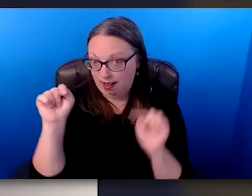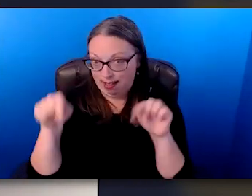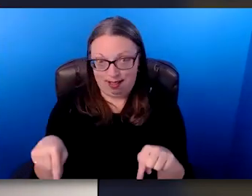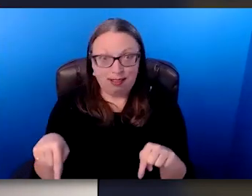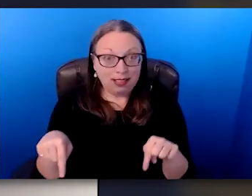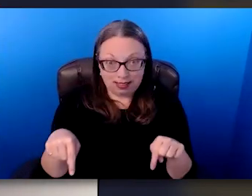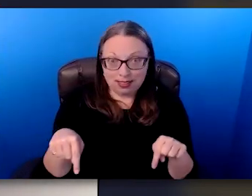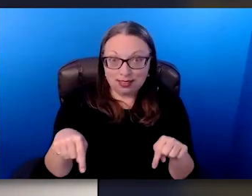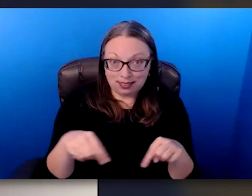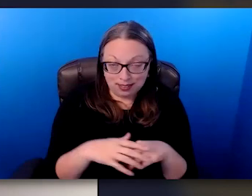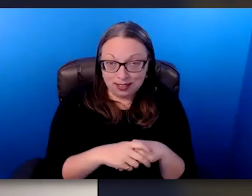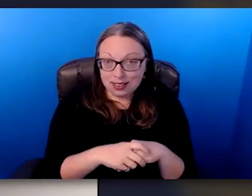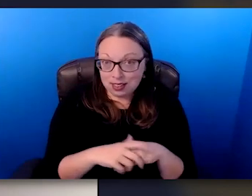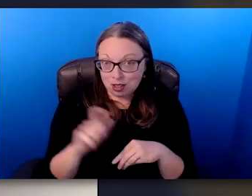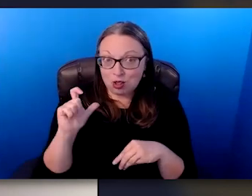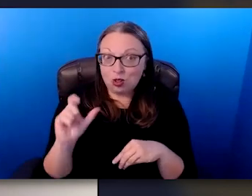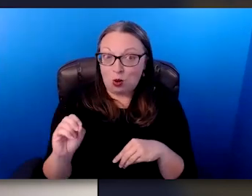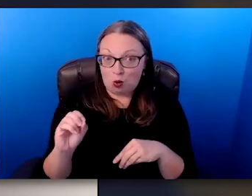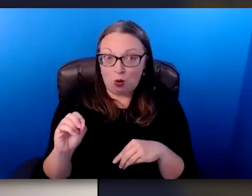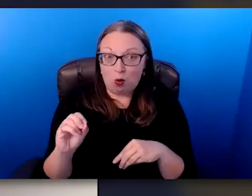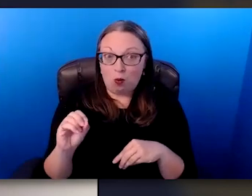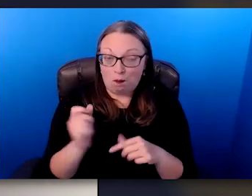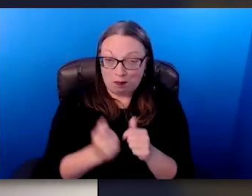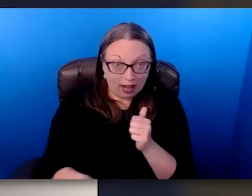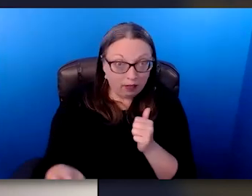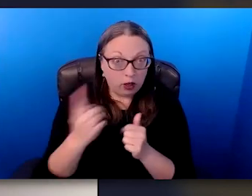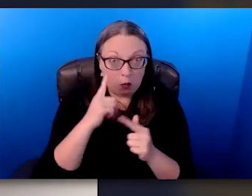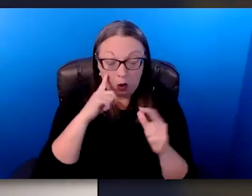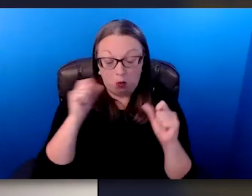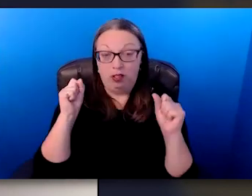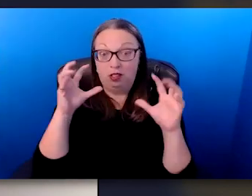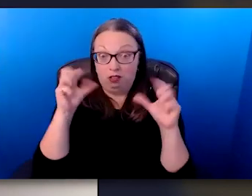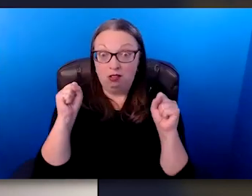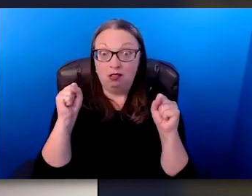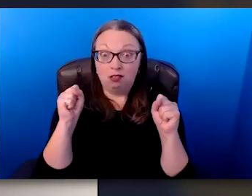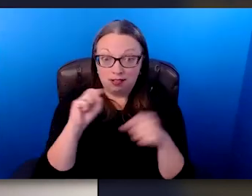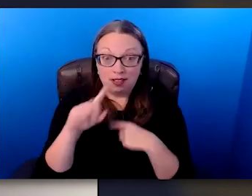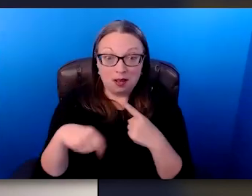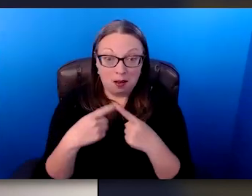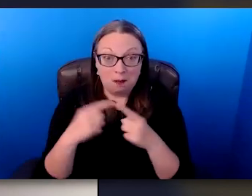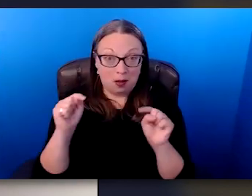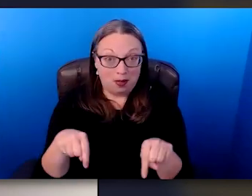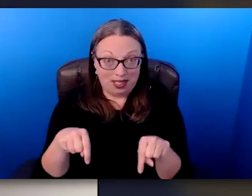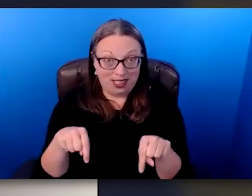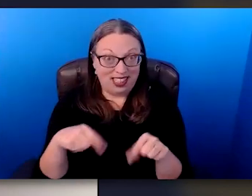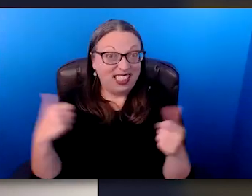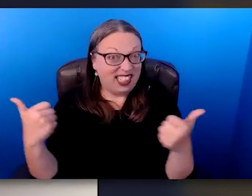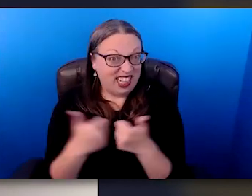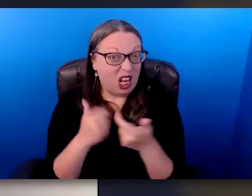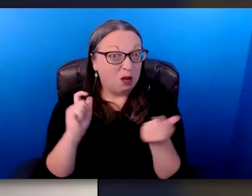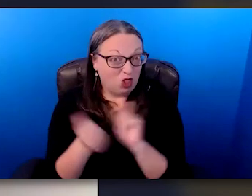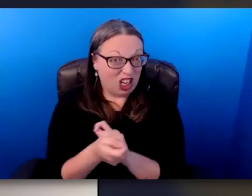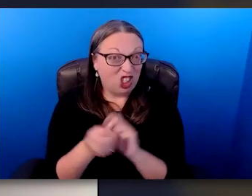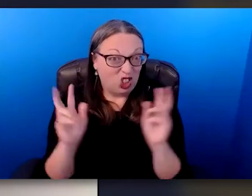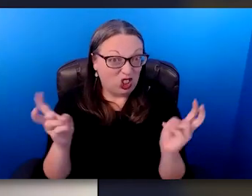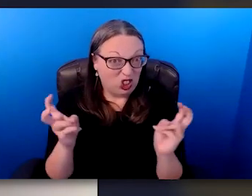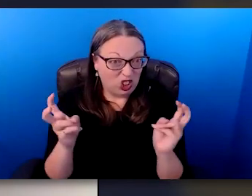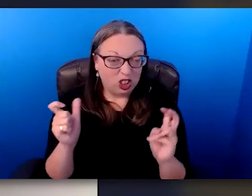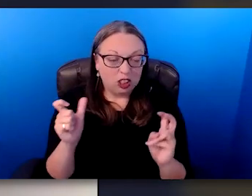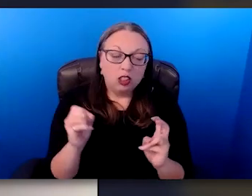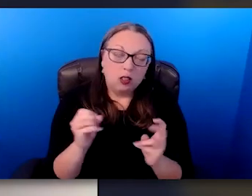as this is. This is a game changer. So to some degree, we can sort